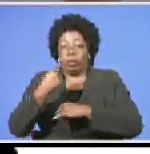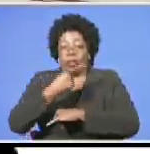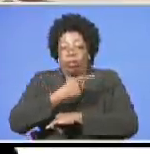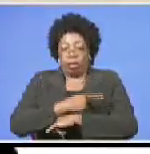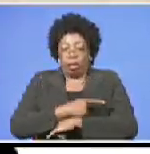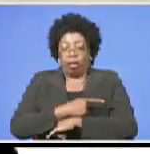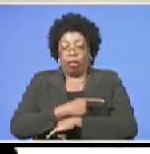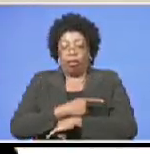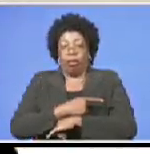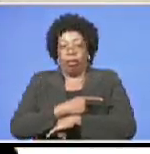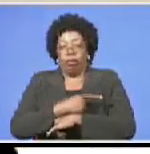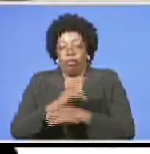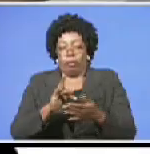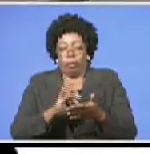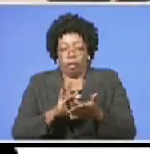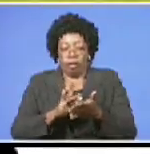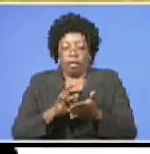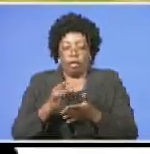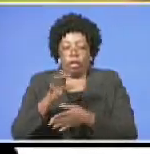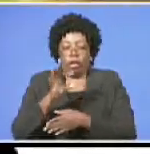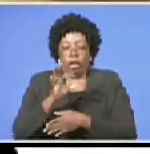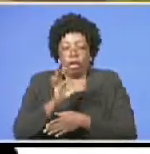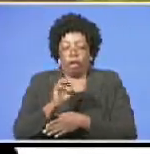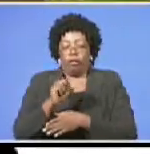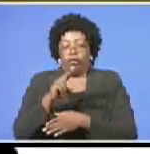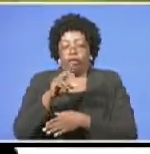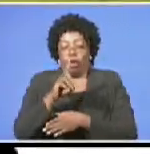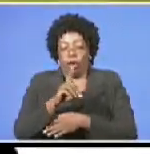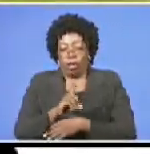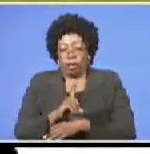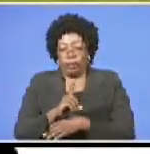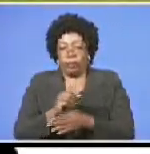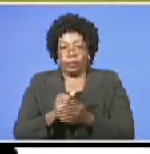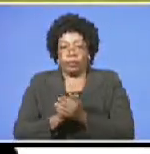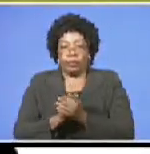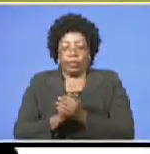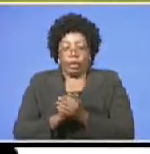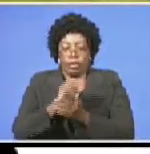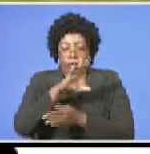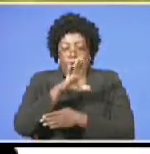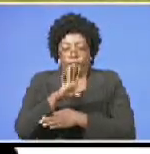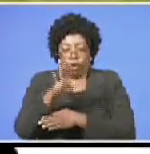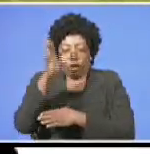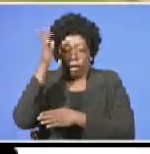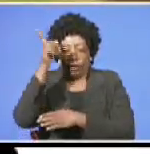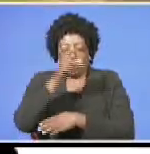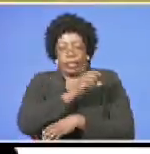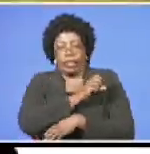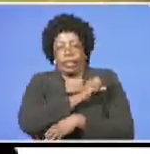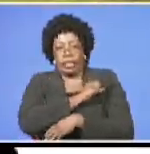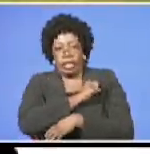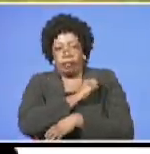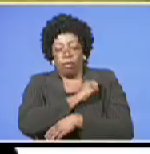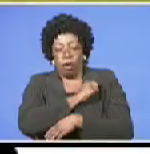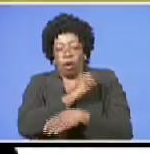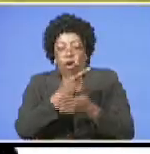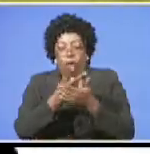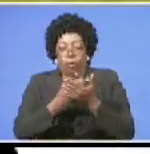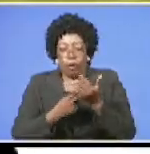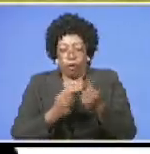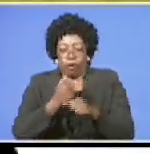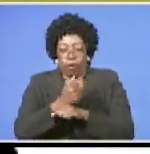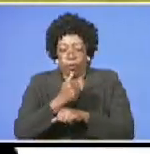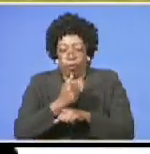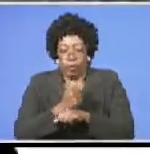prescription pill scheme. 44-year-old Tishka Vanderpool Wallace and 54-year-old Livingston Seymour were both charged with